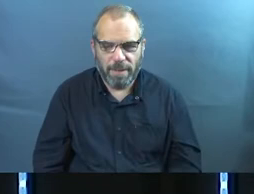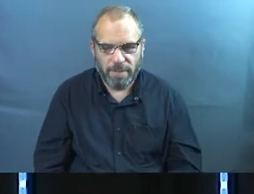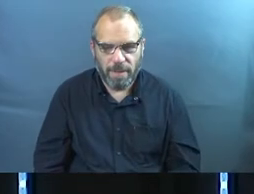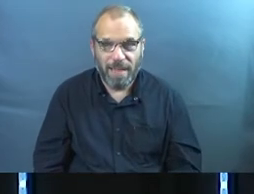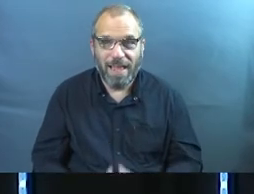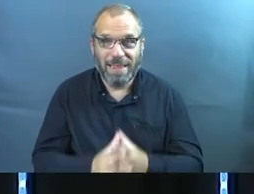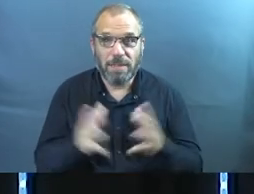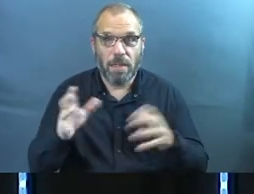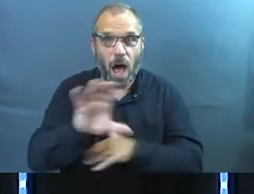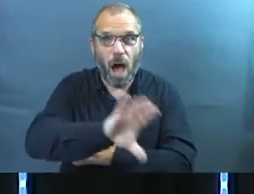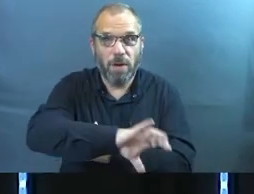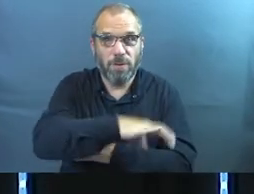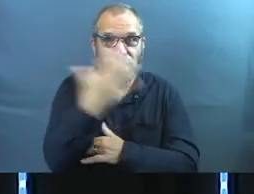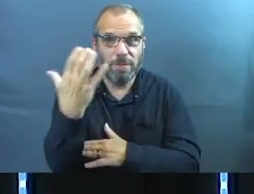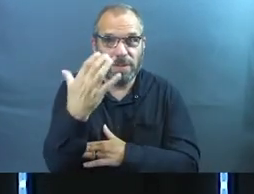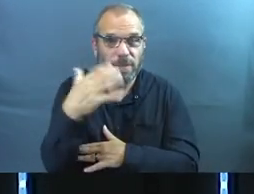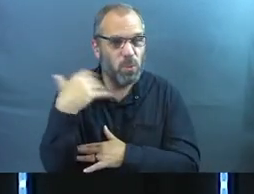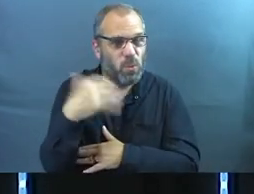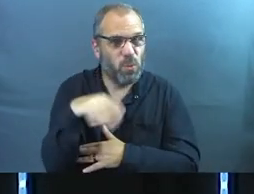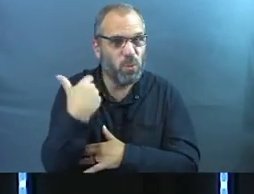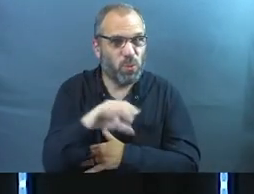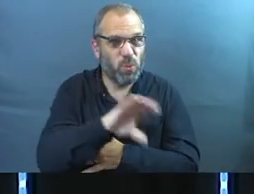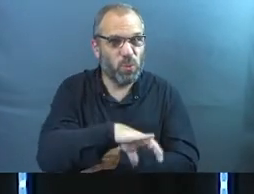It's a lot of Christmases.